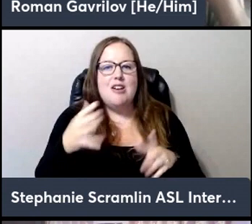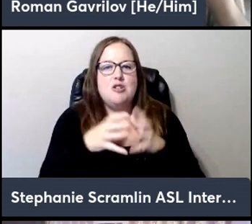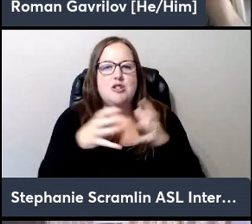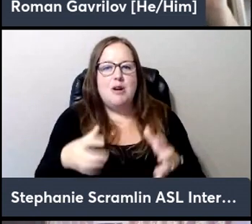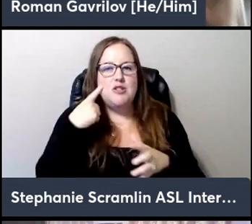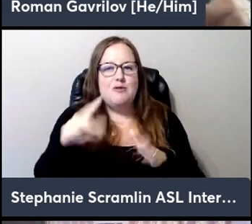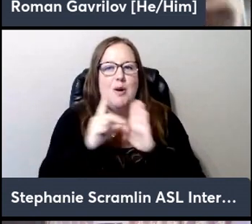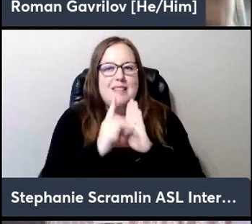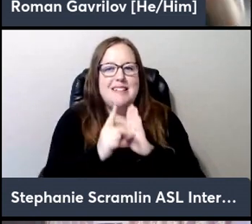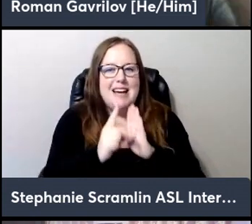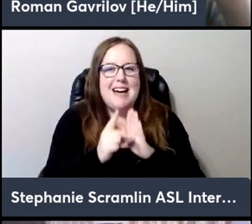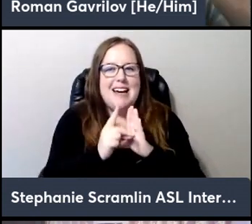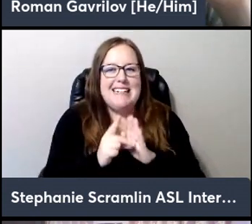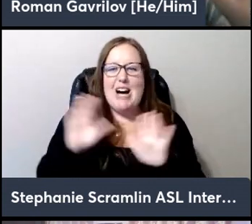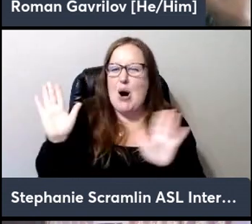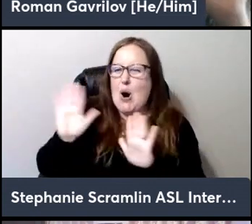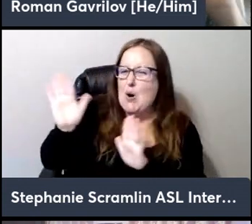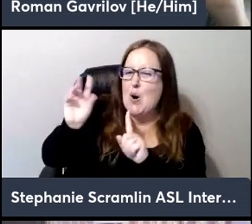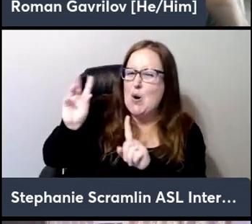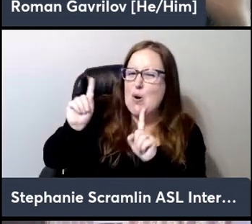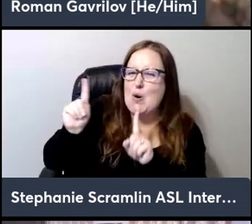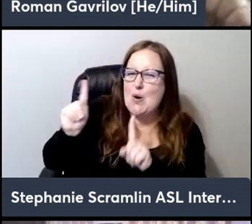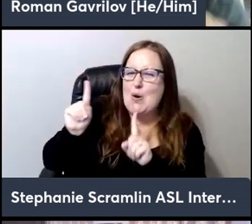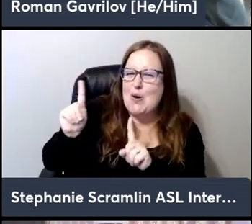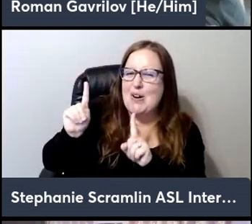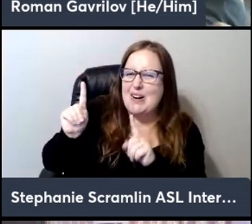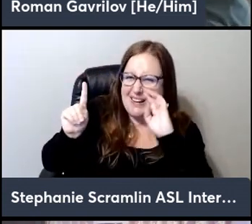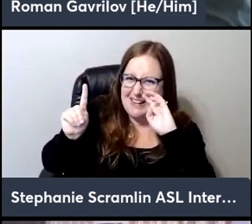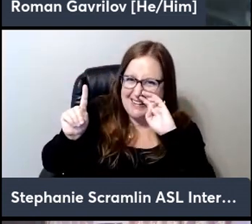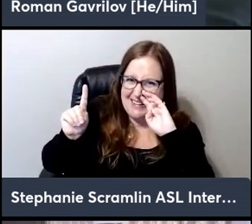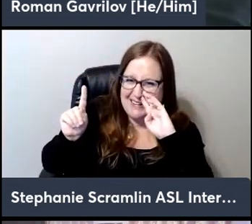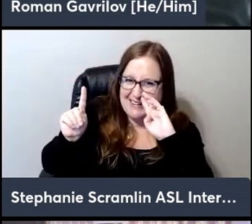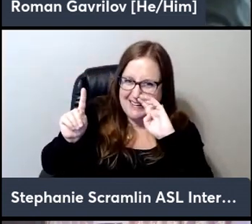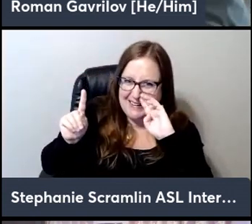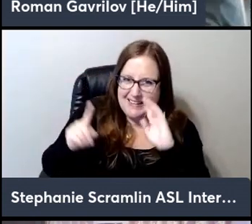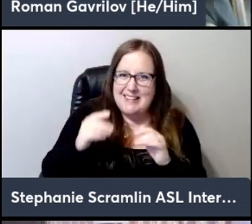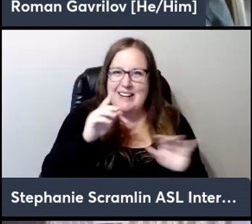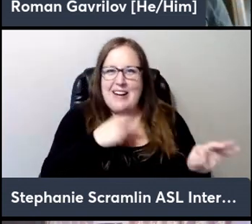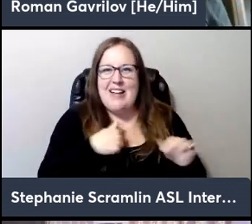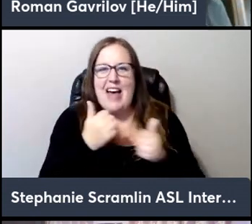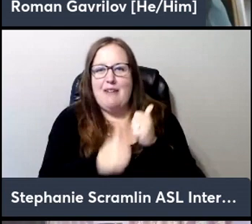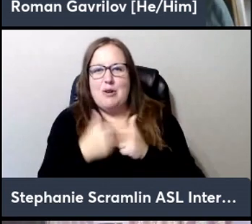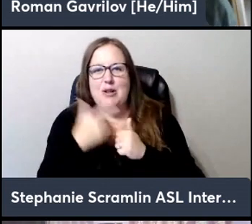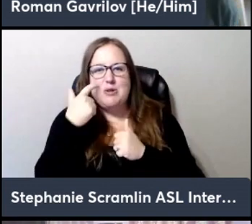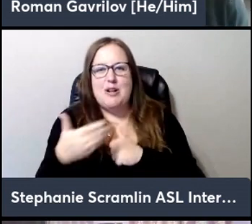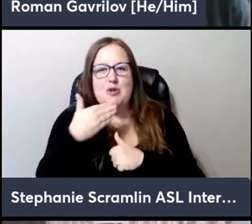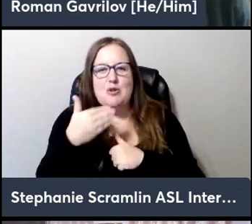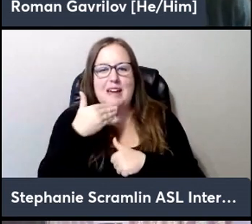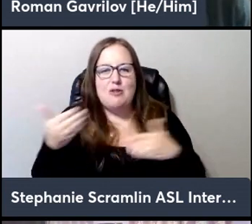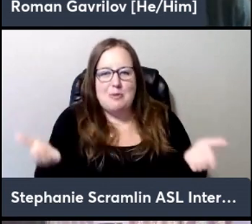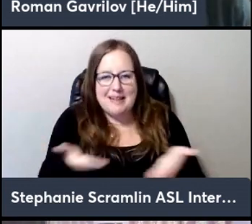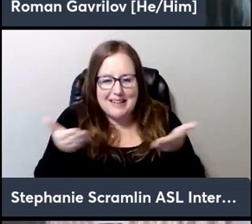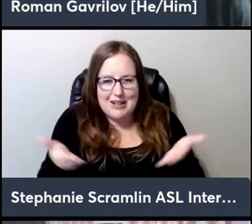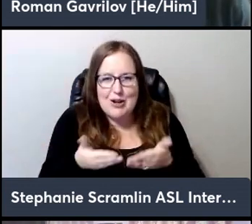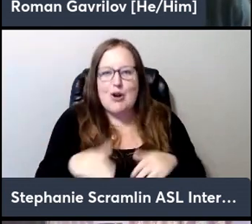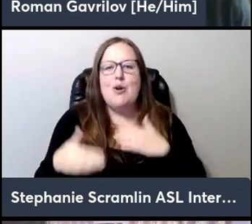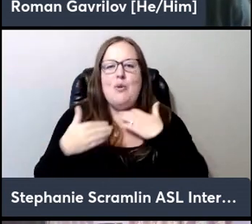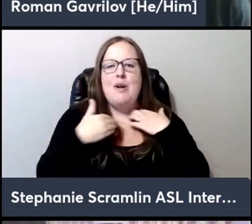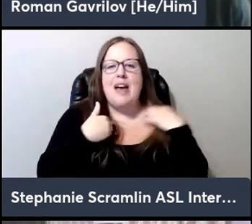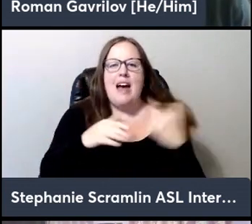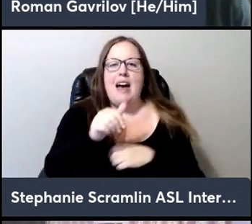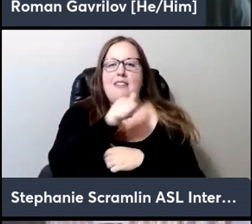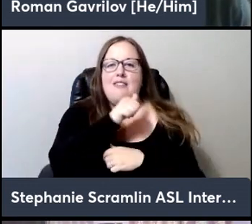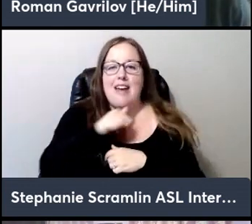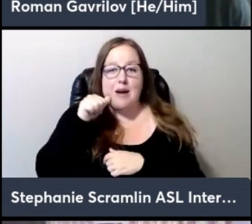Thank you so much. And 2 minutes to summarize. everyone Uh, who's tuning in, thank you for being here. We have